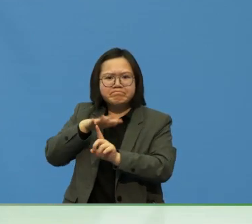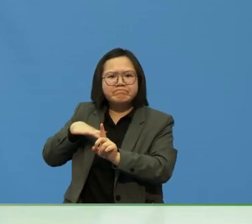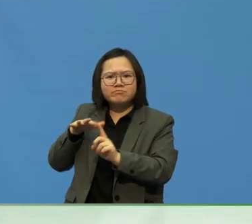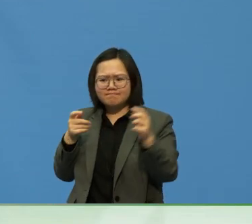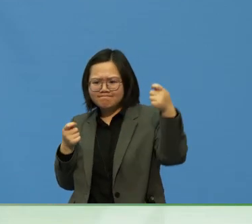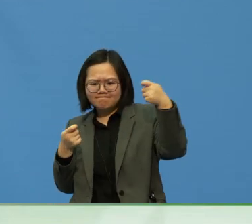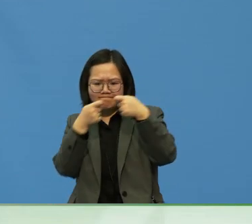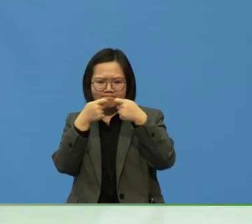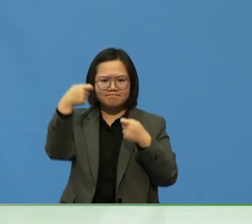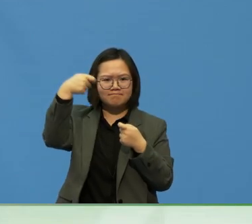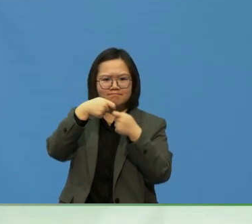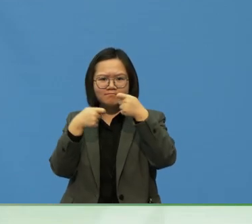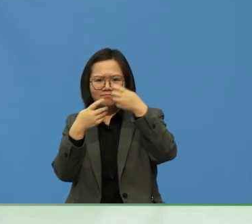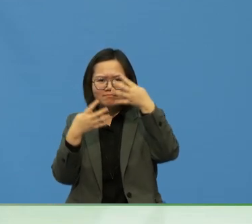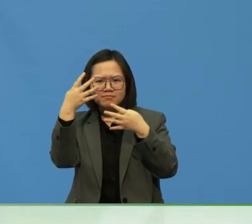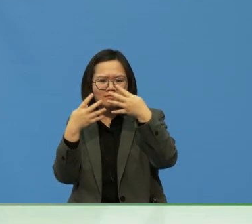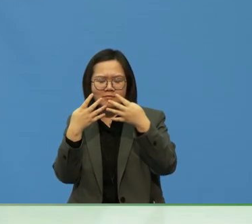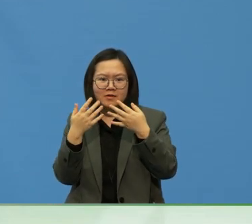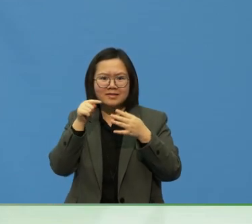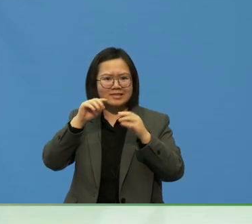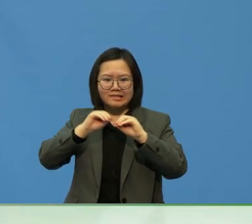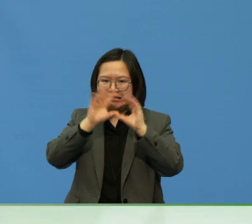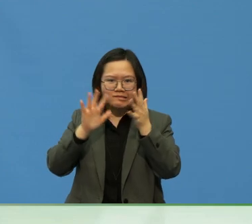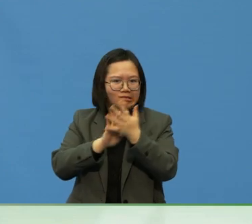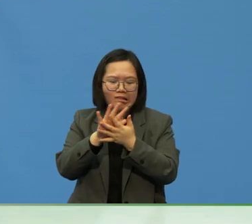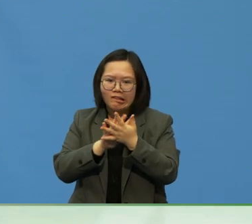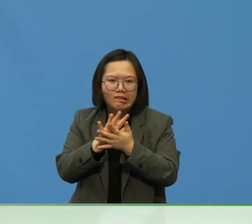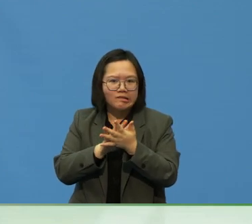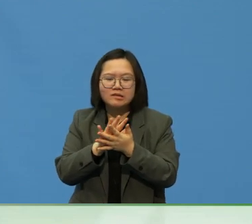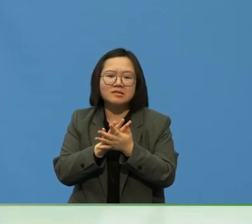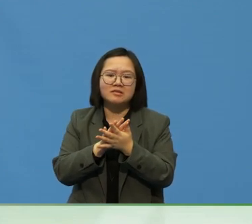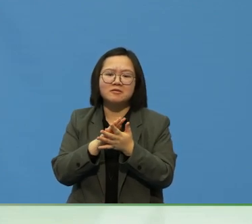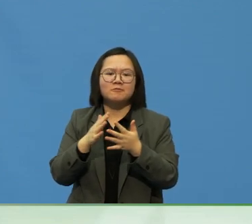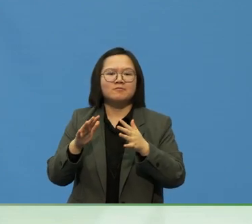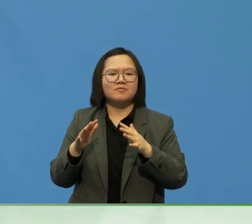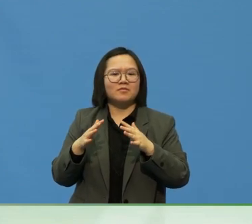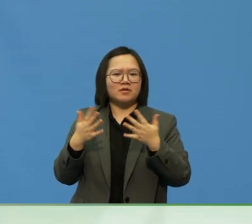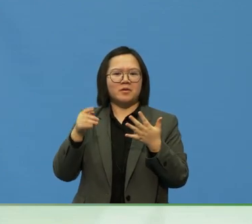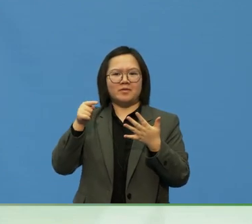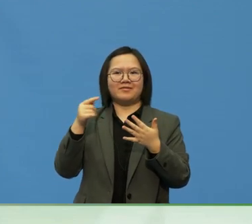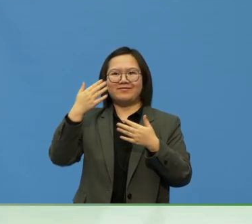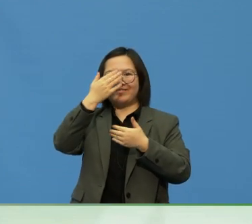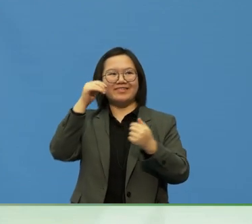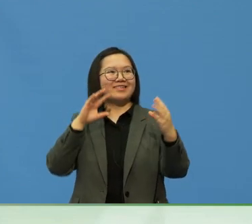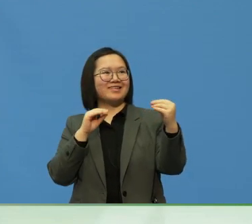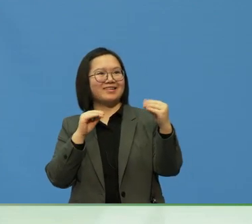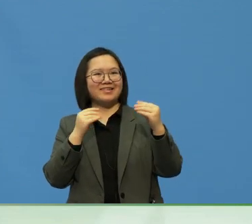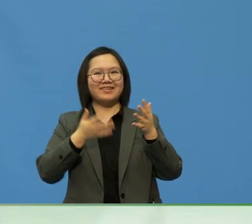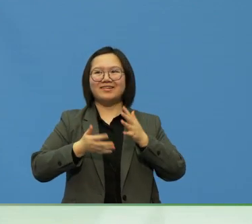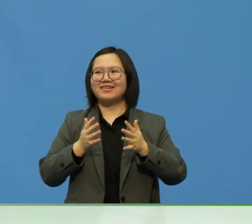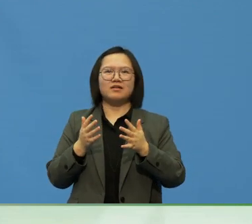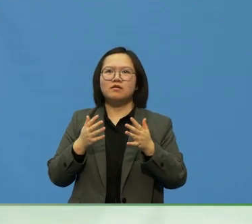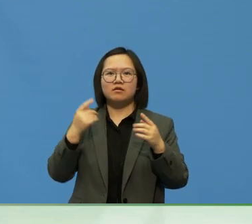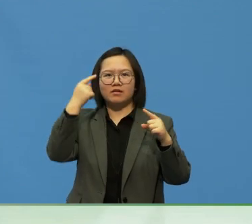quotas, for example, which directly undermine everything we're talking about, and yet are expected to run at the same time in the mind of a business leader in